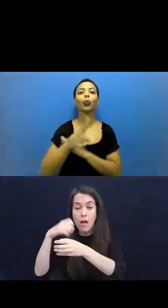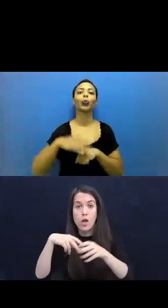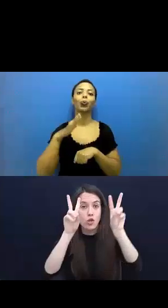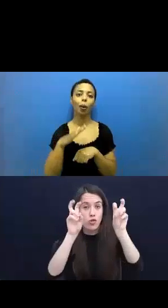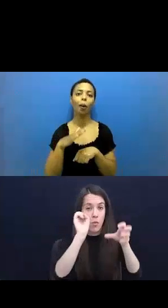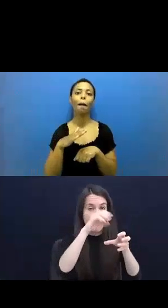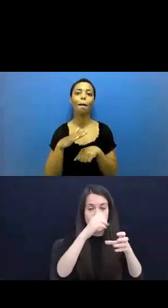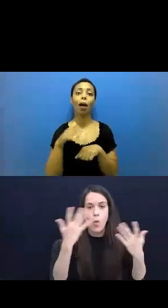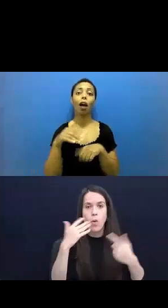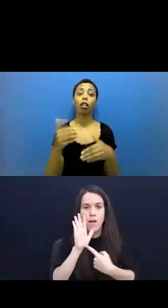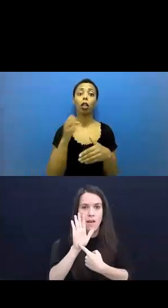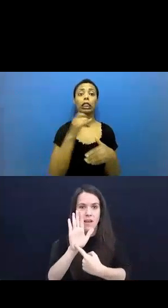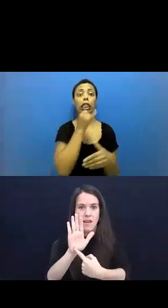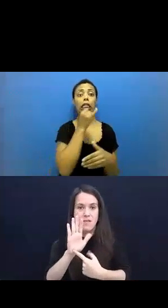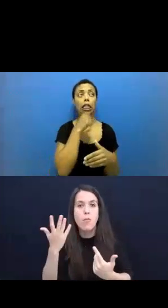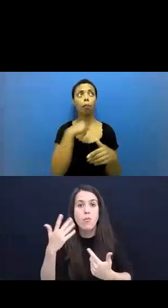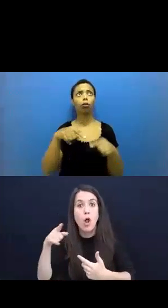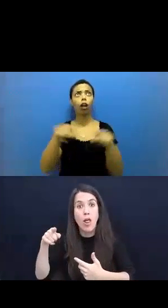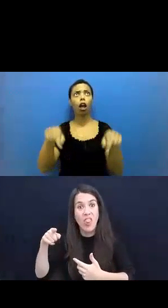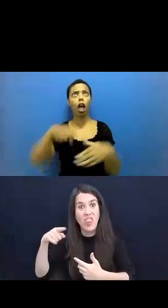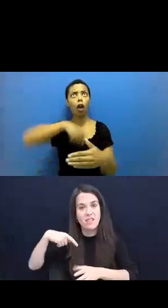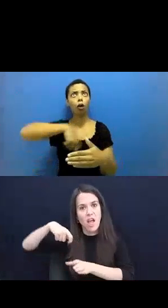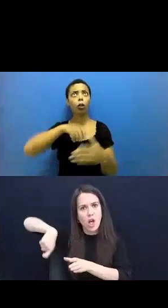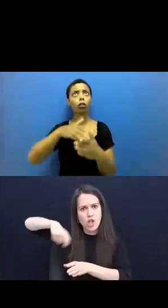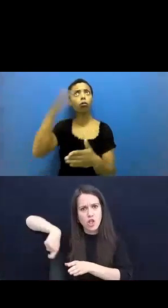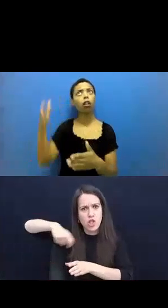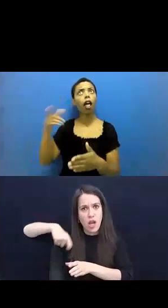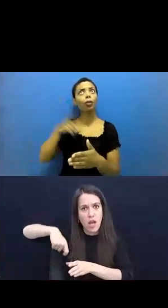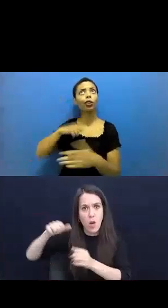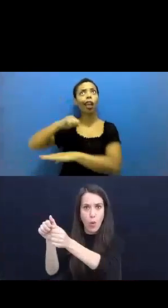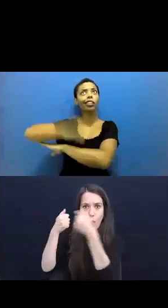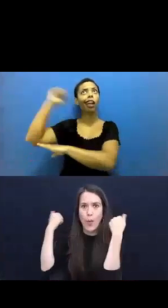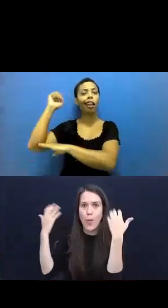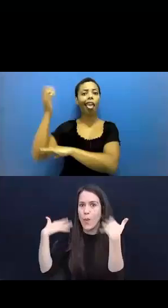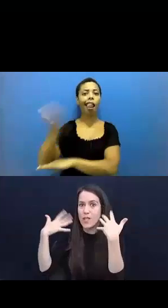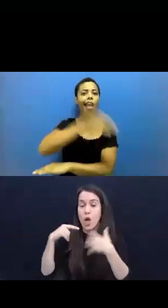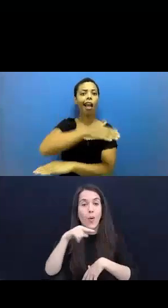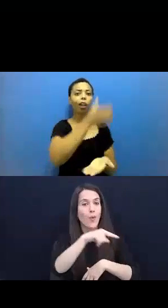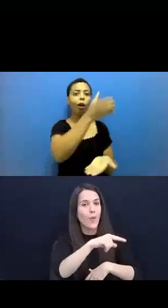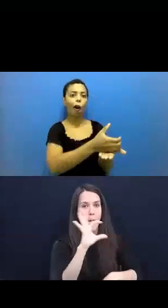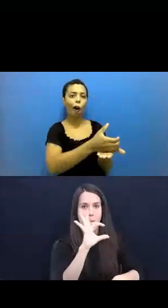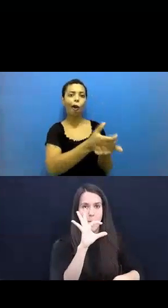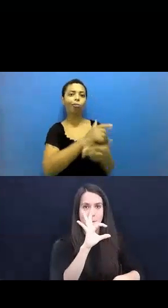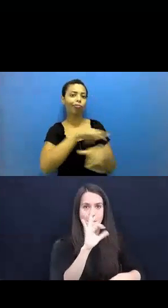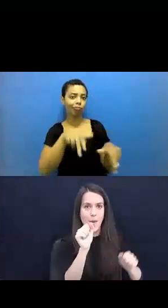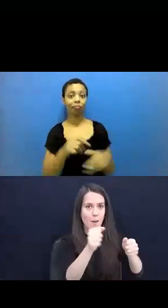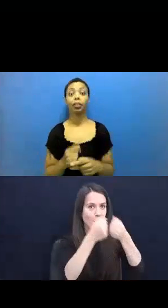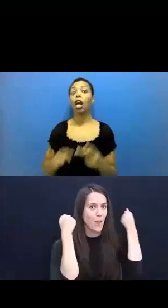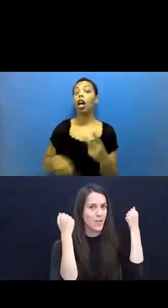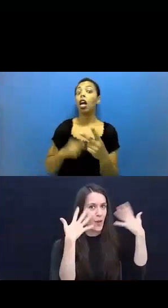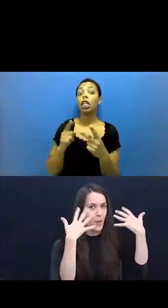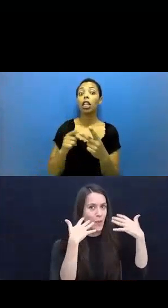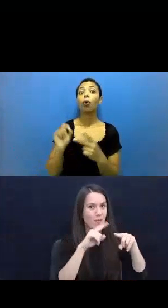kitchen window and a bathroom window, for example. The second important rule was to embed